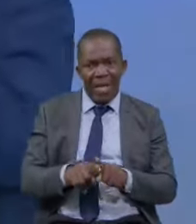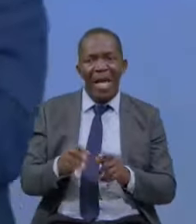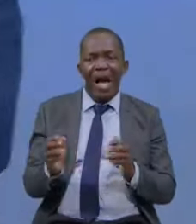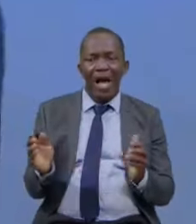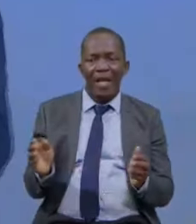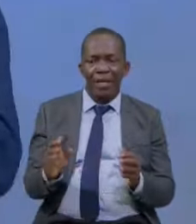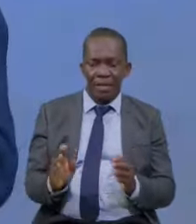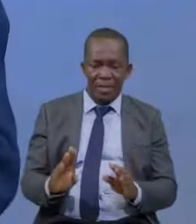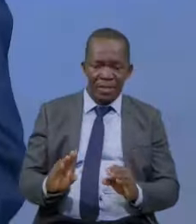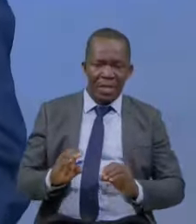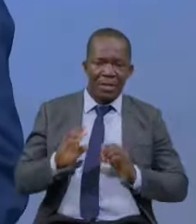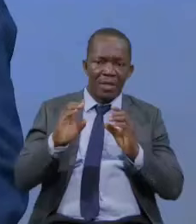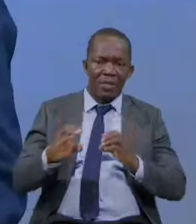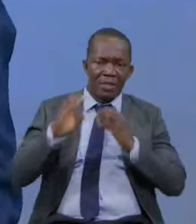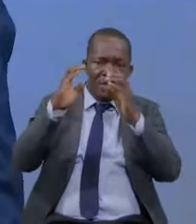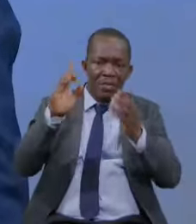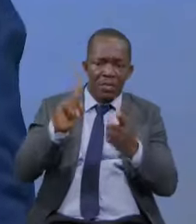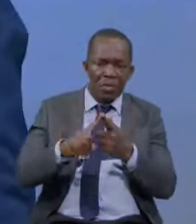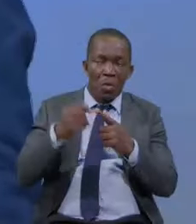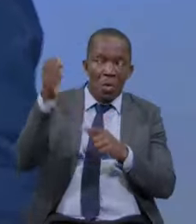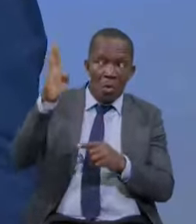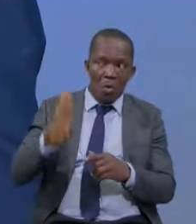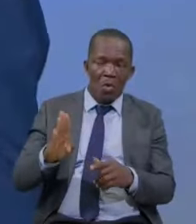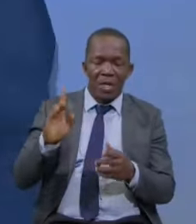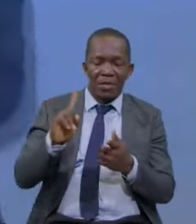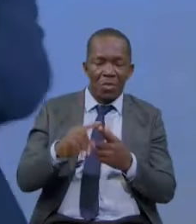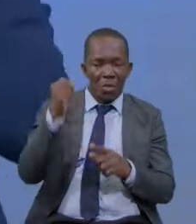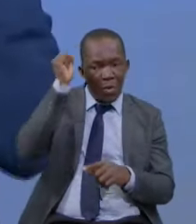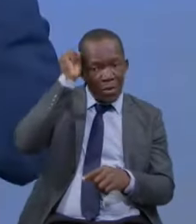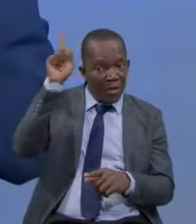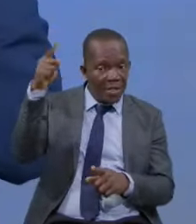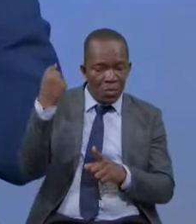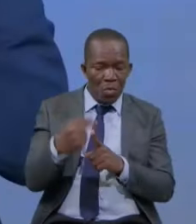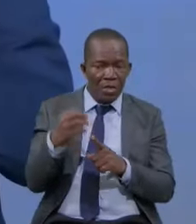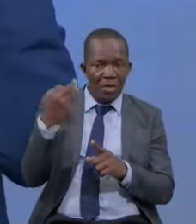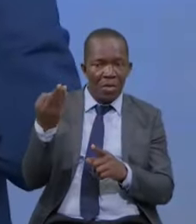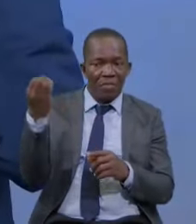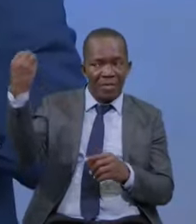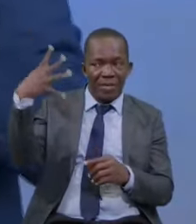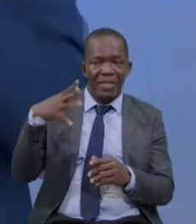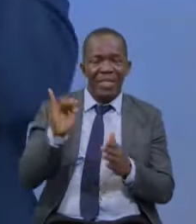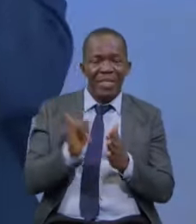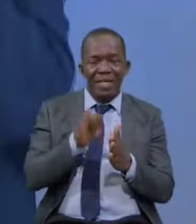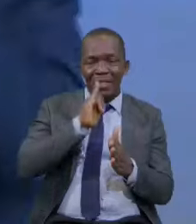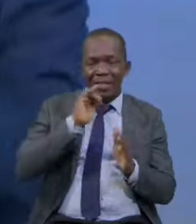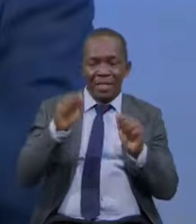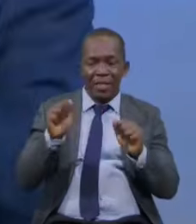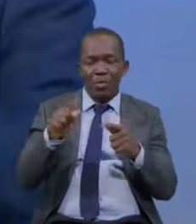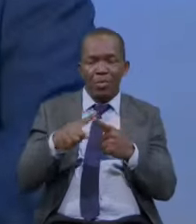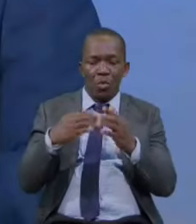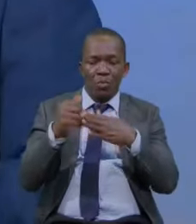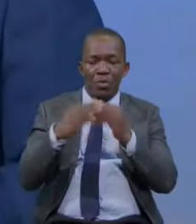is able to build you up and to give you an inheritance among